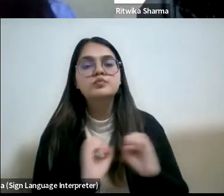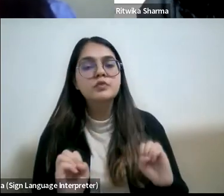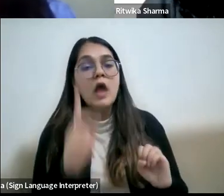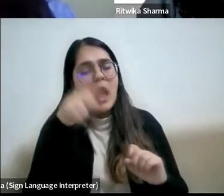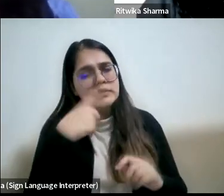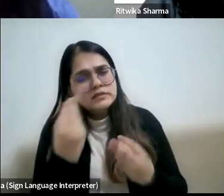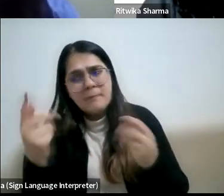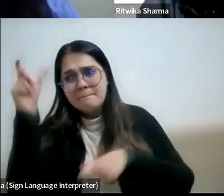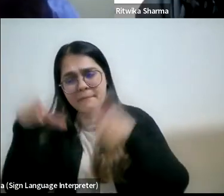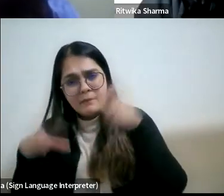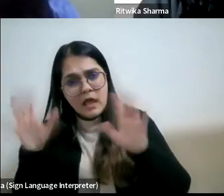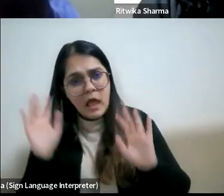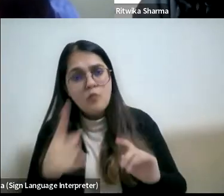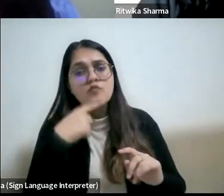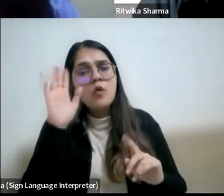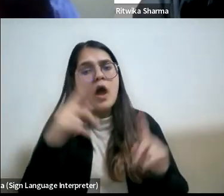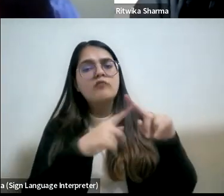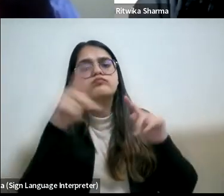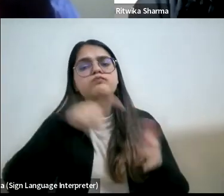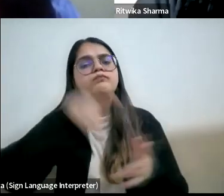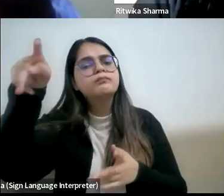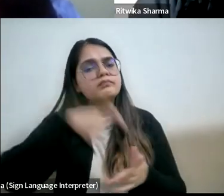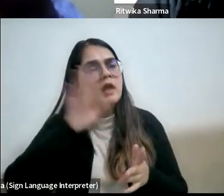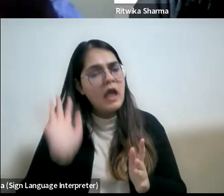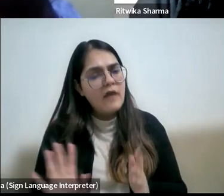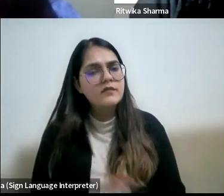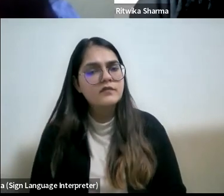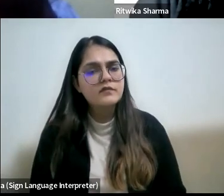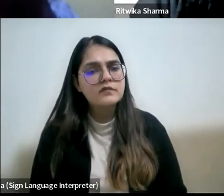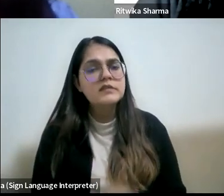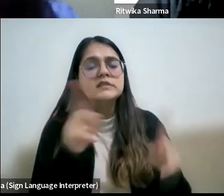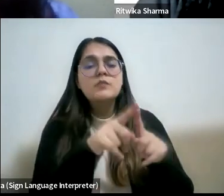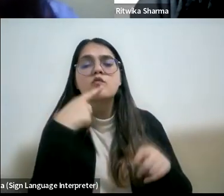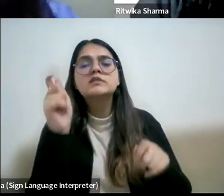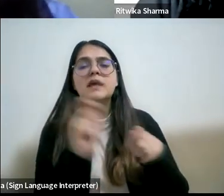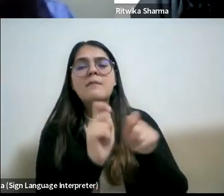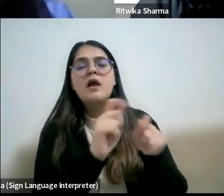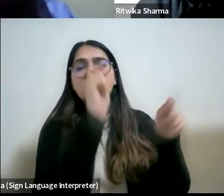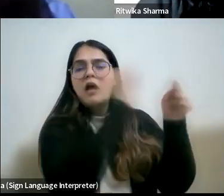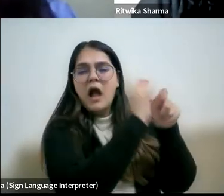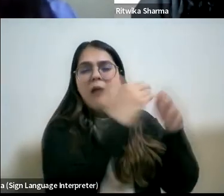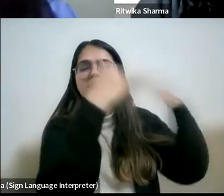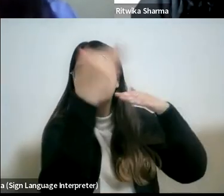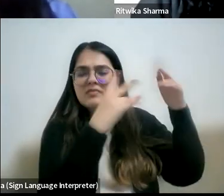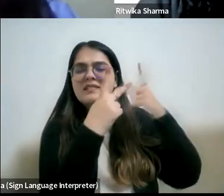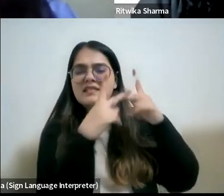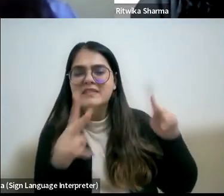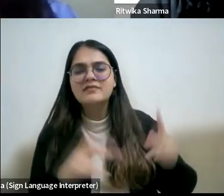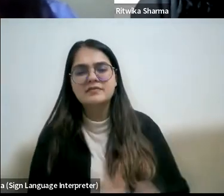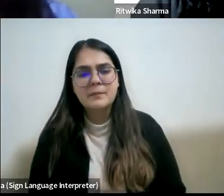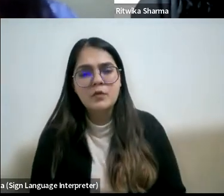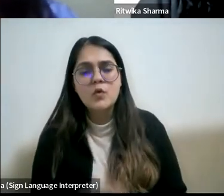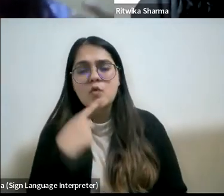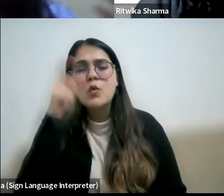people who often travel outside their village as migrant laborers to all these metropolitan cities, and people